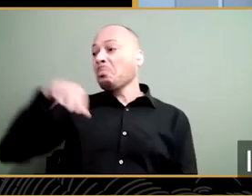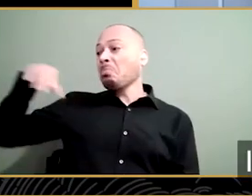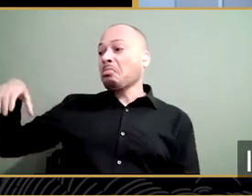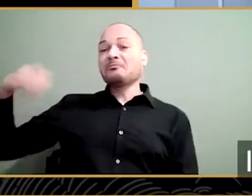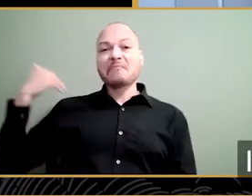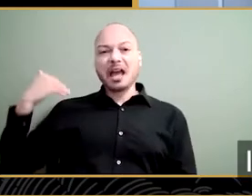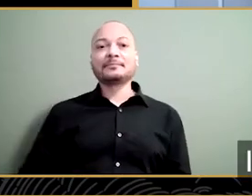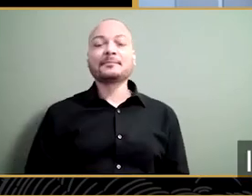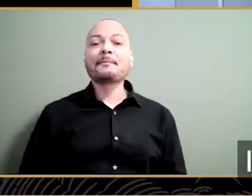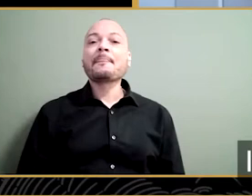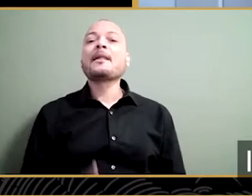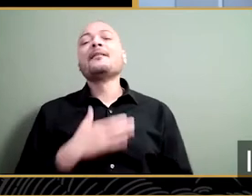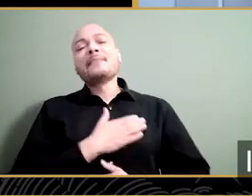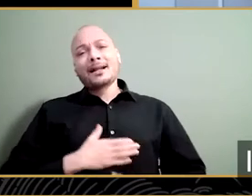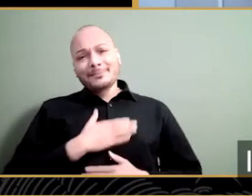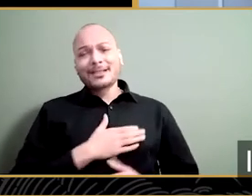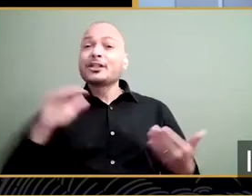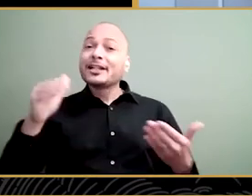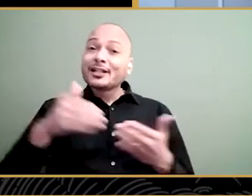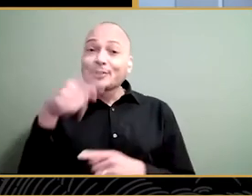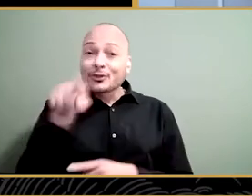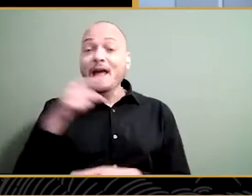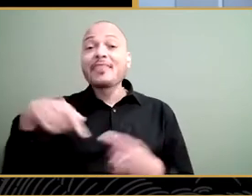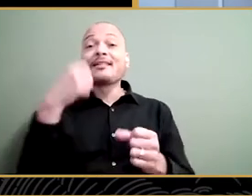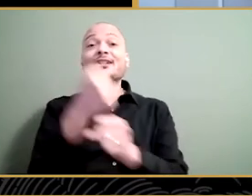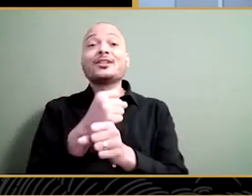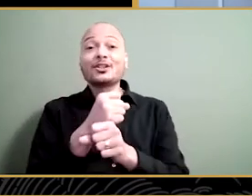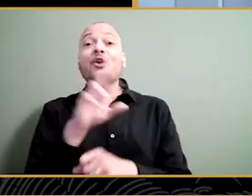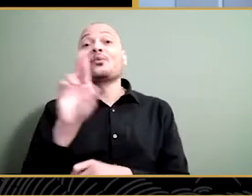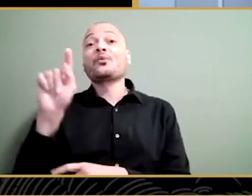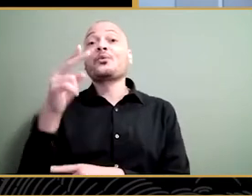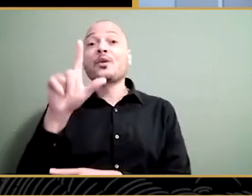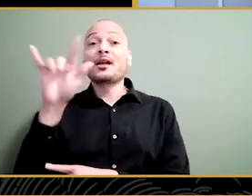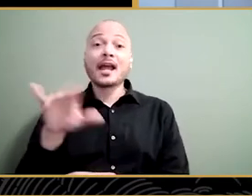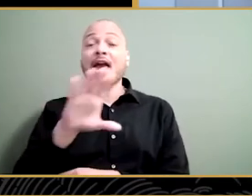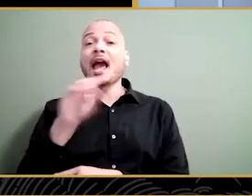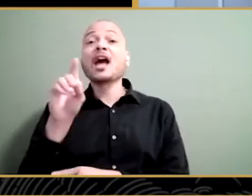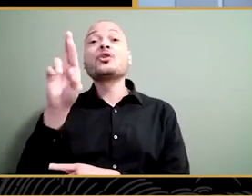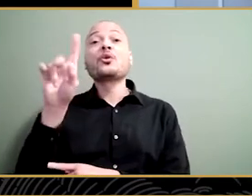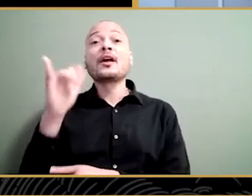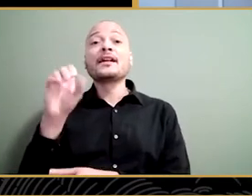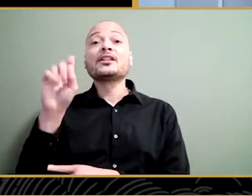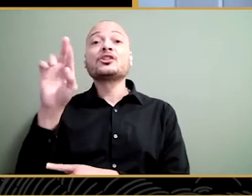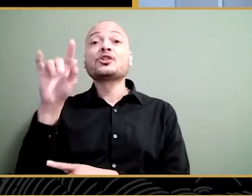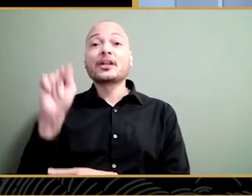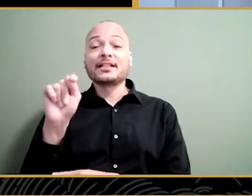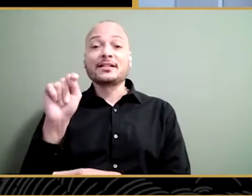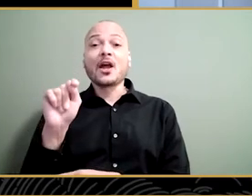It is my pleasure to introduce you to this year's Ruth Lilly and Dorothy Sargent Rosenberg Poetry Fellows.